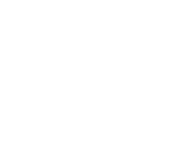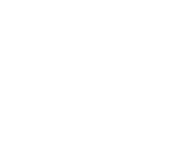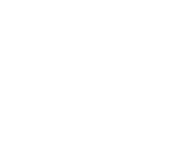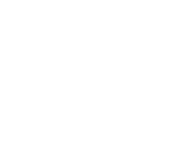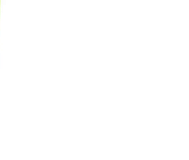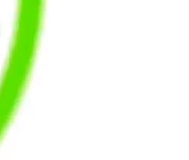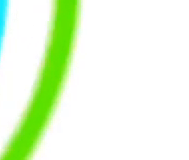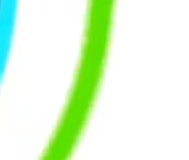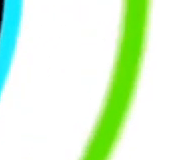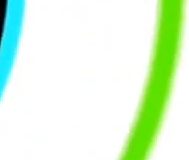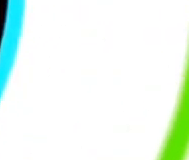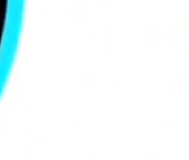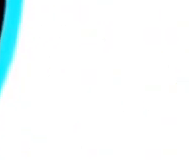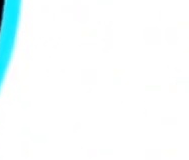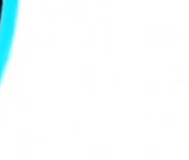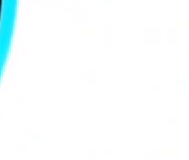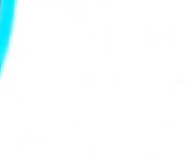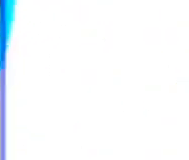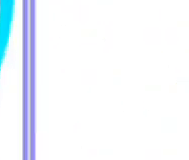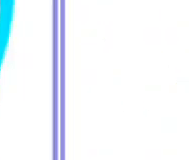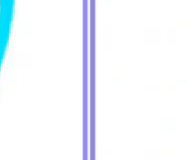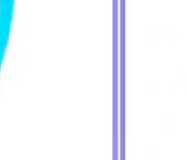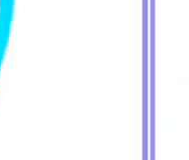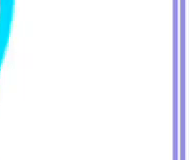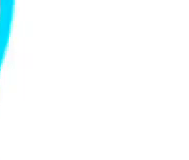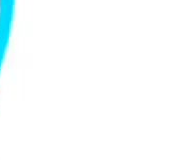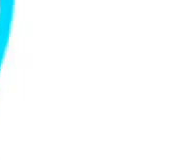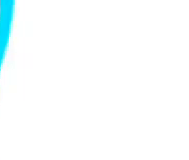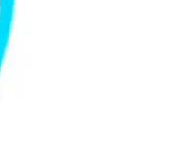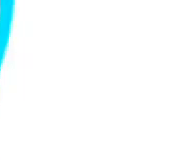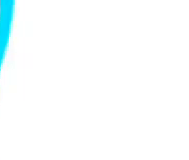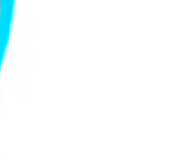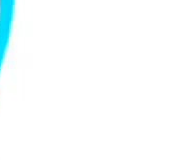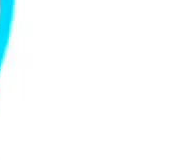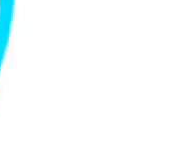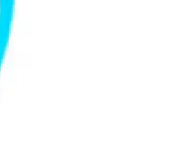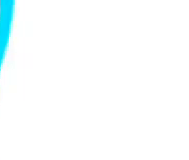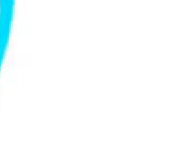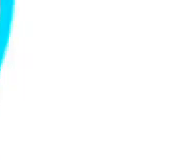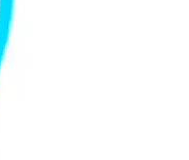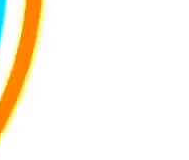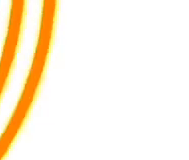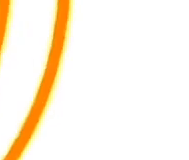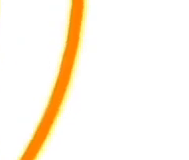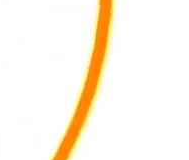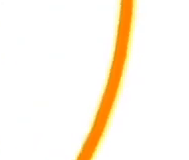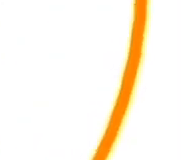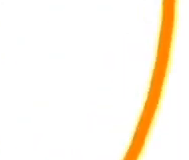This is Legrand from Simple Generations.